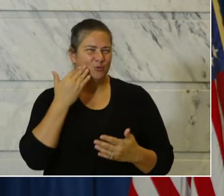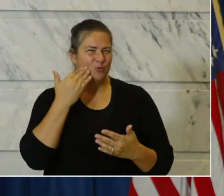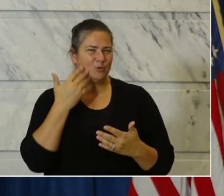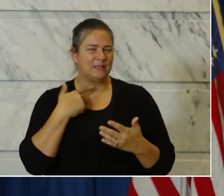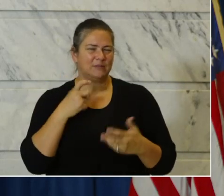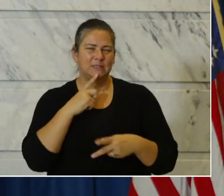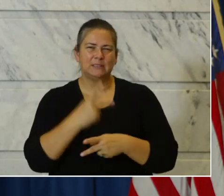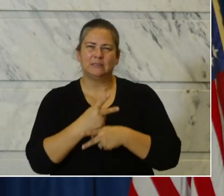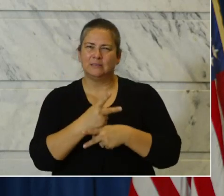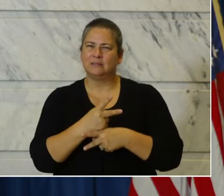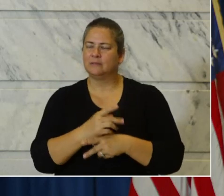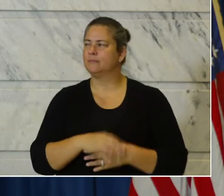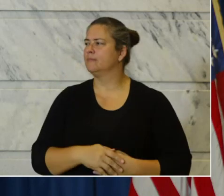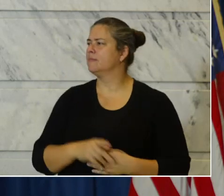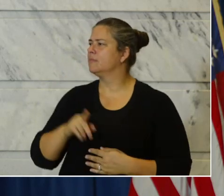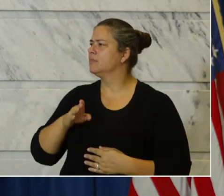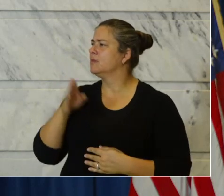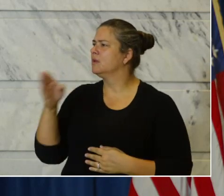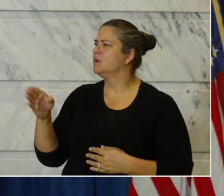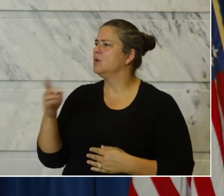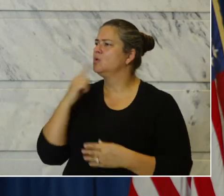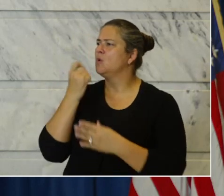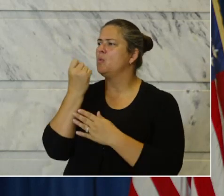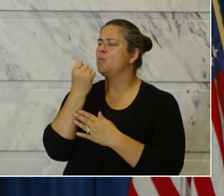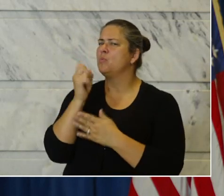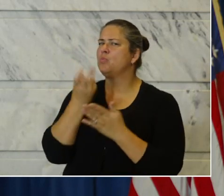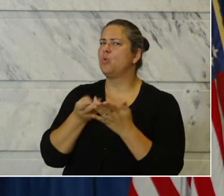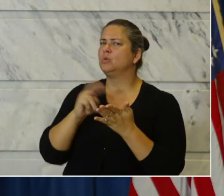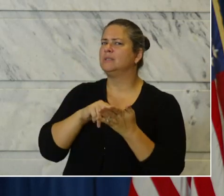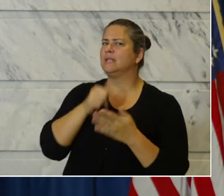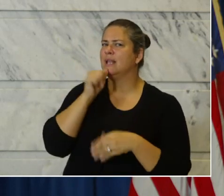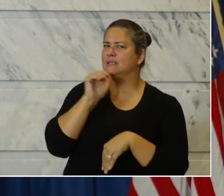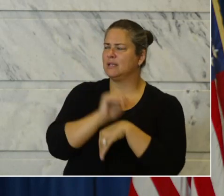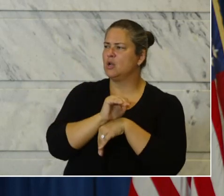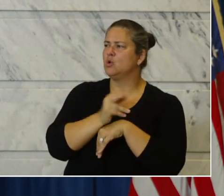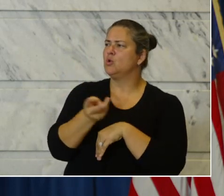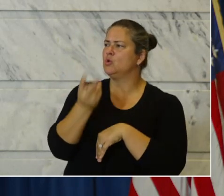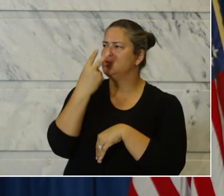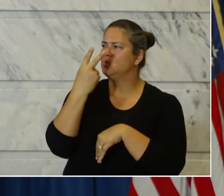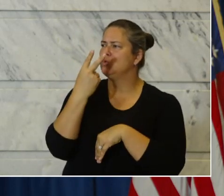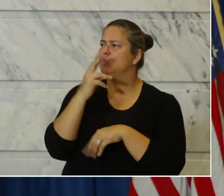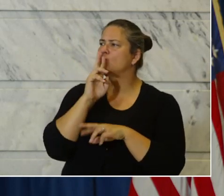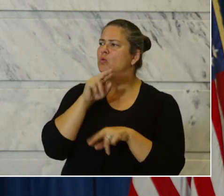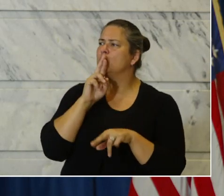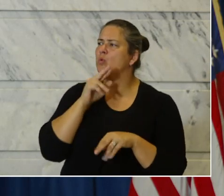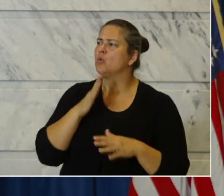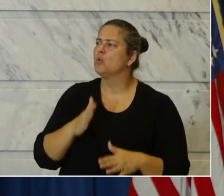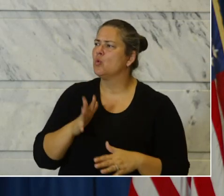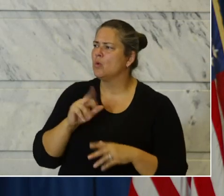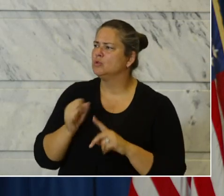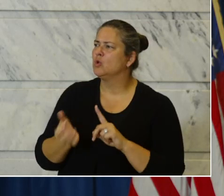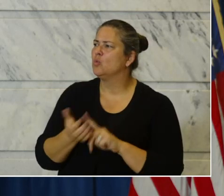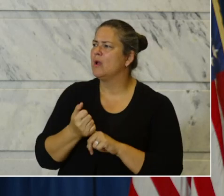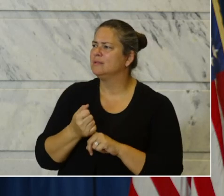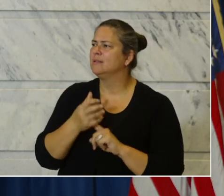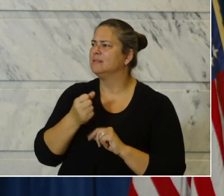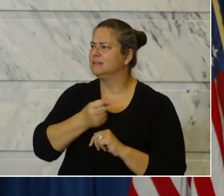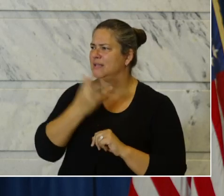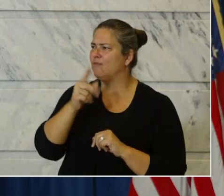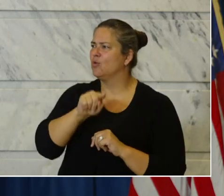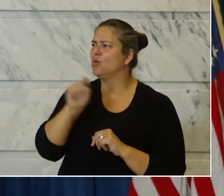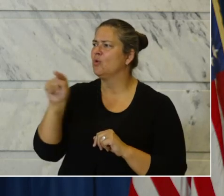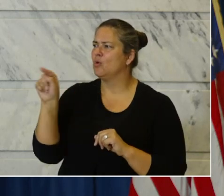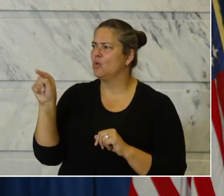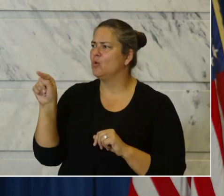In regards to the protest last night, I know at least 2 reporters were arrested from the Daily Caller, I believe, and a number of other ones were at